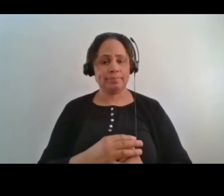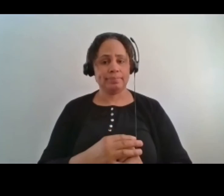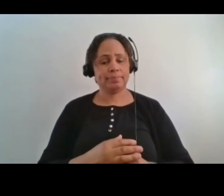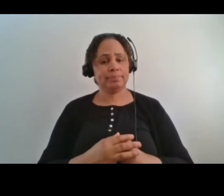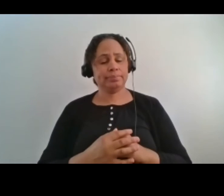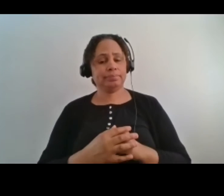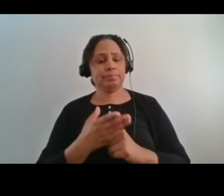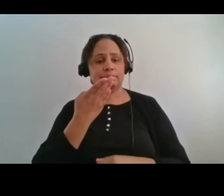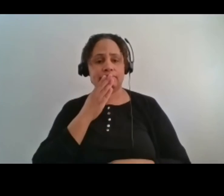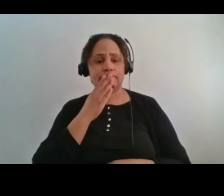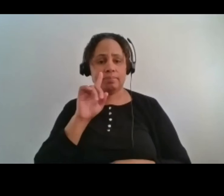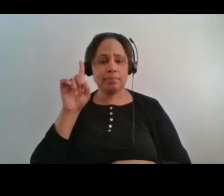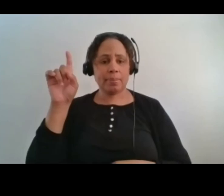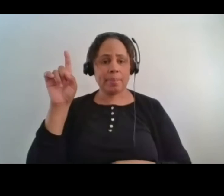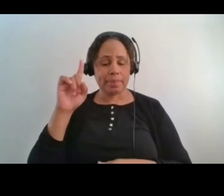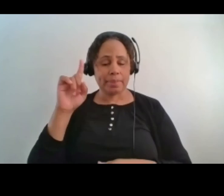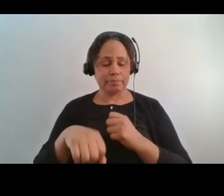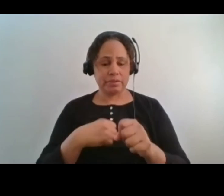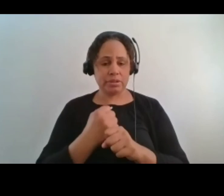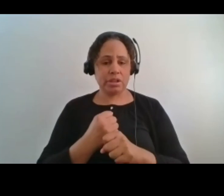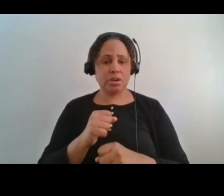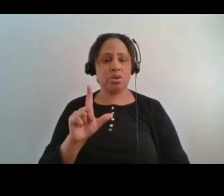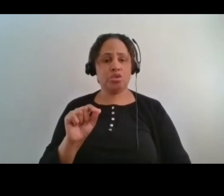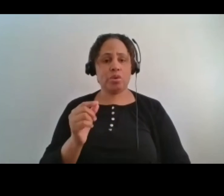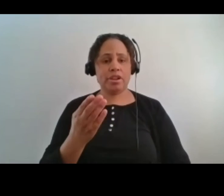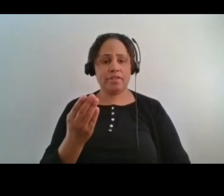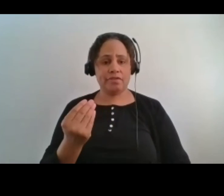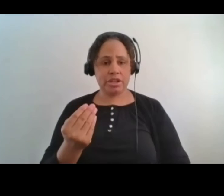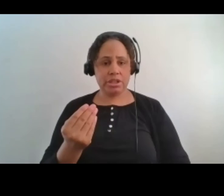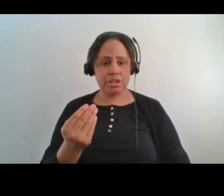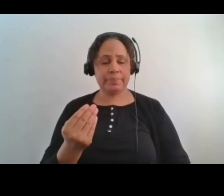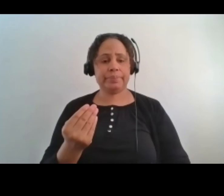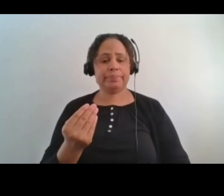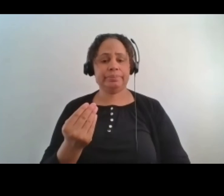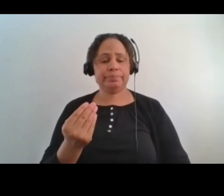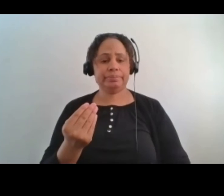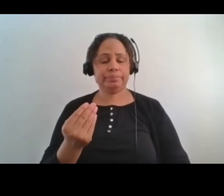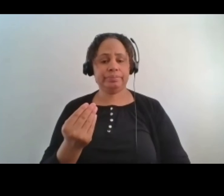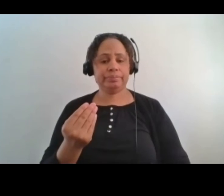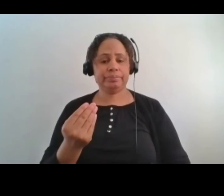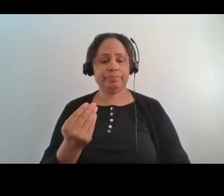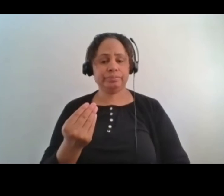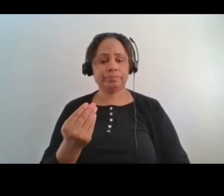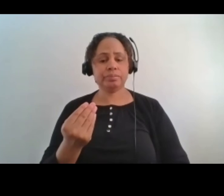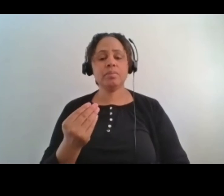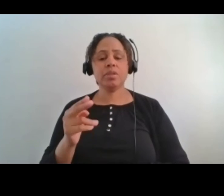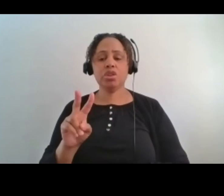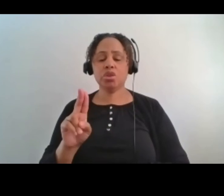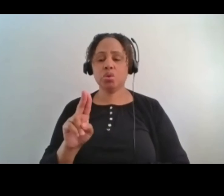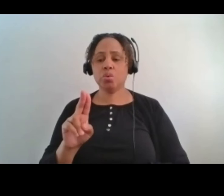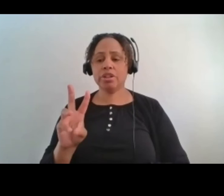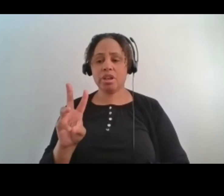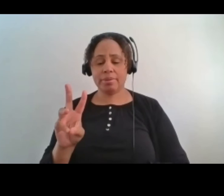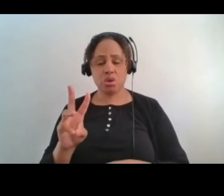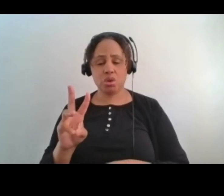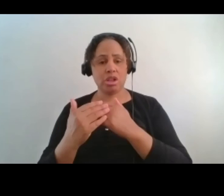Alhamdulillah, in 2014, in August 2014, I got a call from UW for